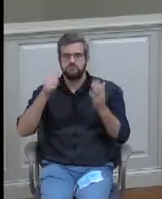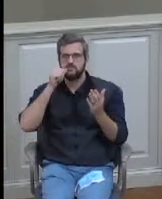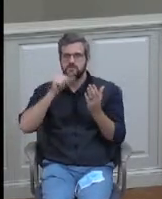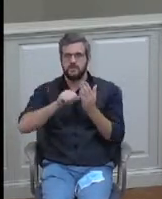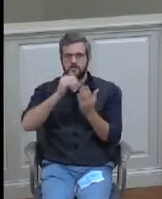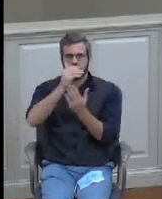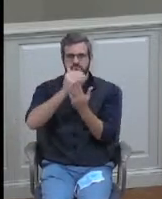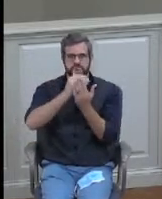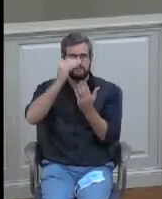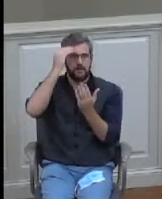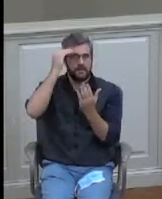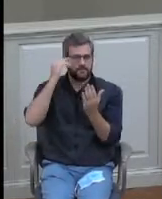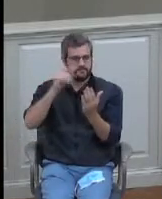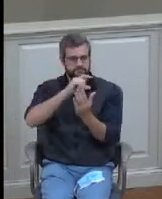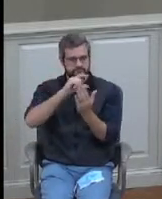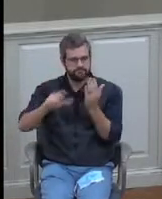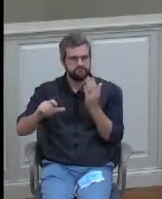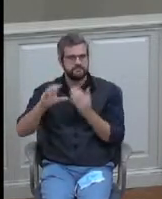city logos, and we're trying to